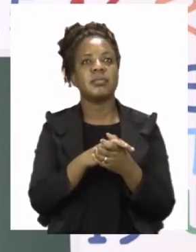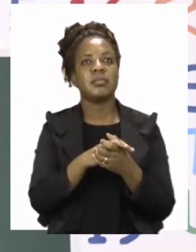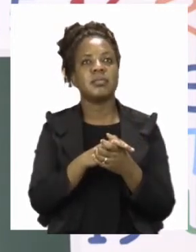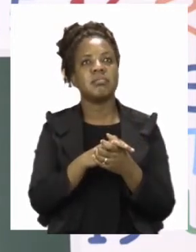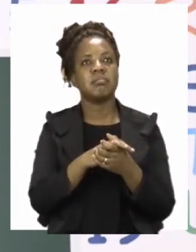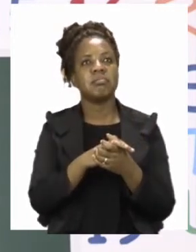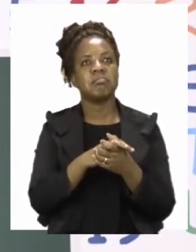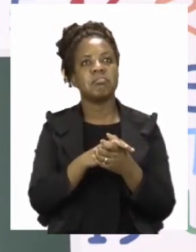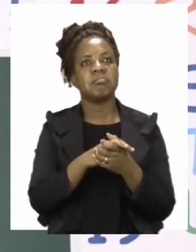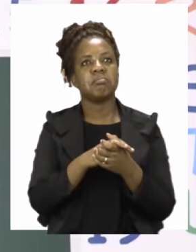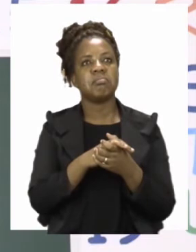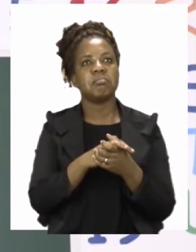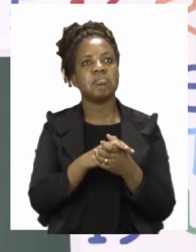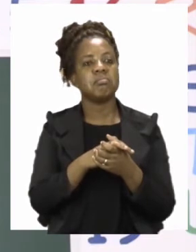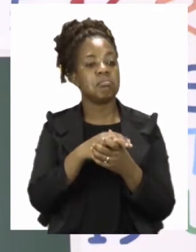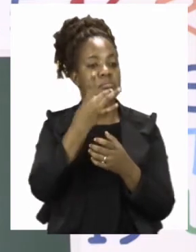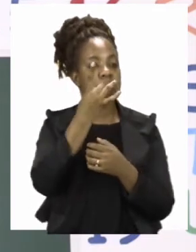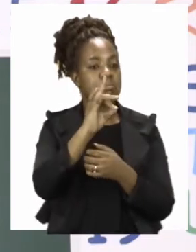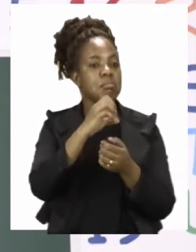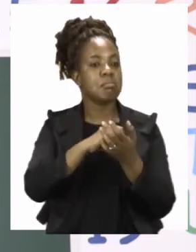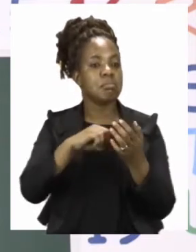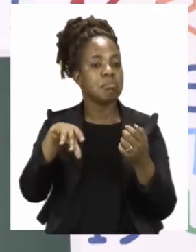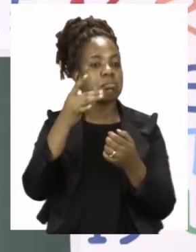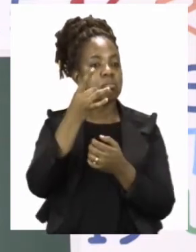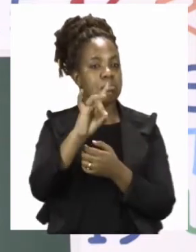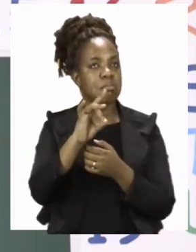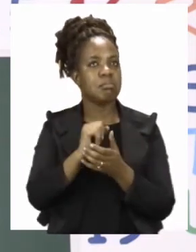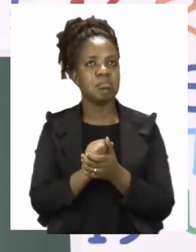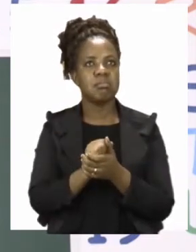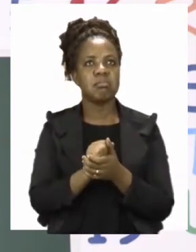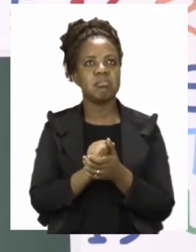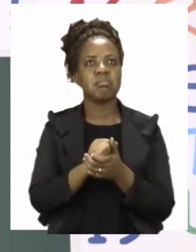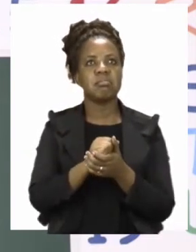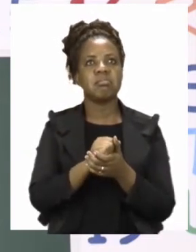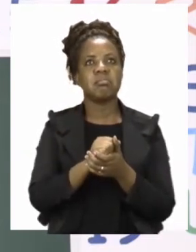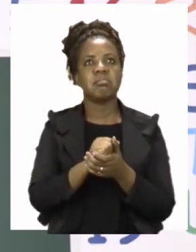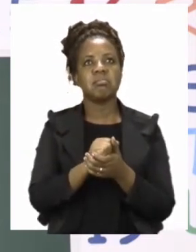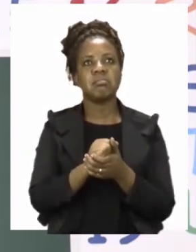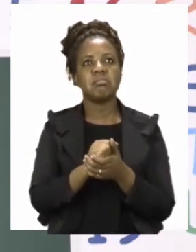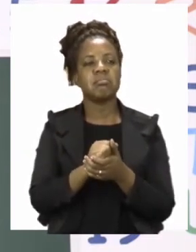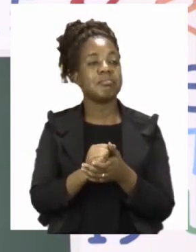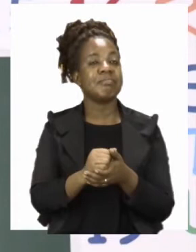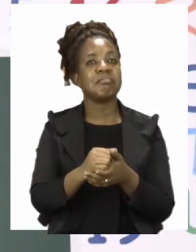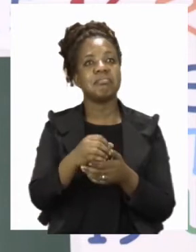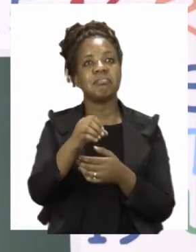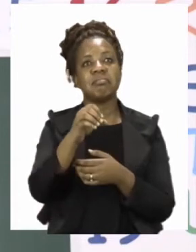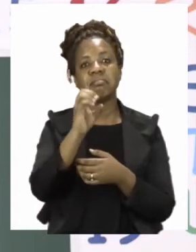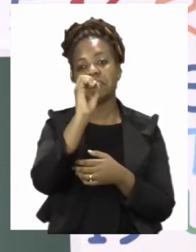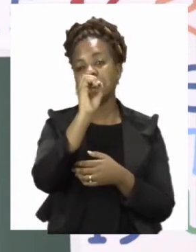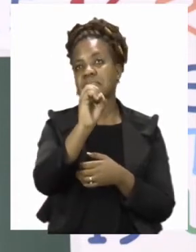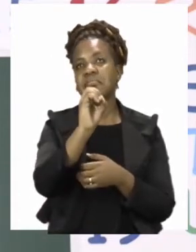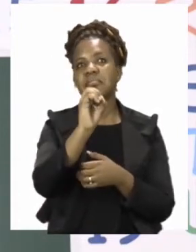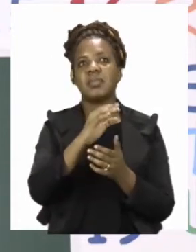12 minus 9. And 12 minus 9, you can use your fingers